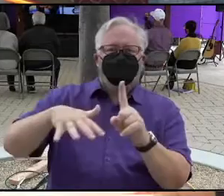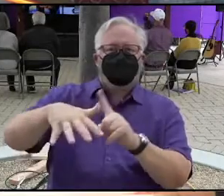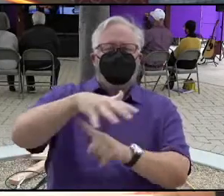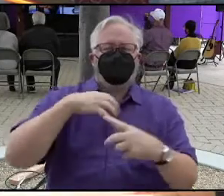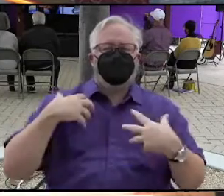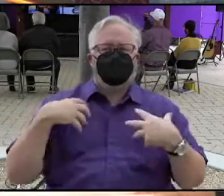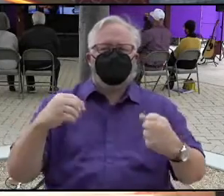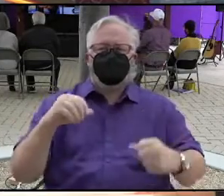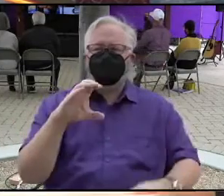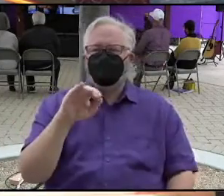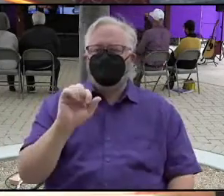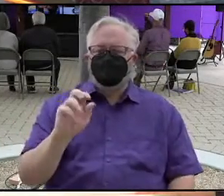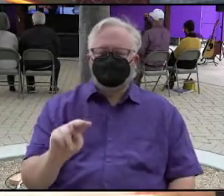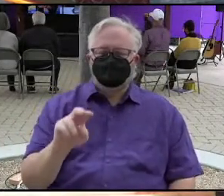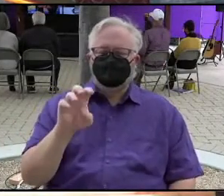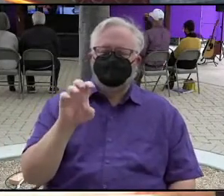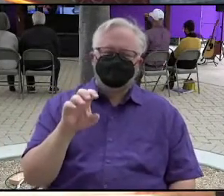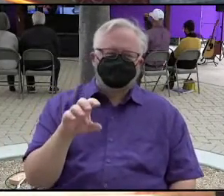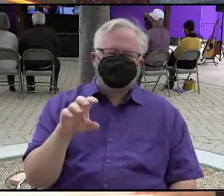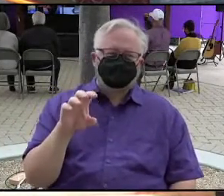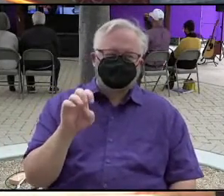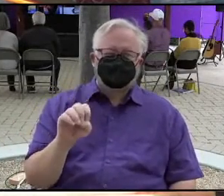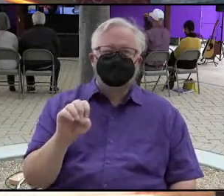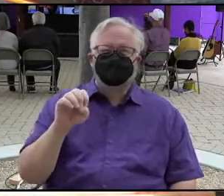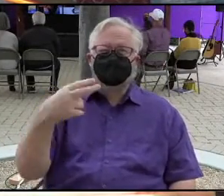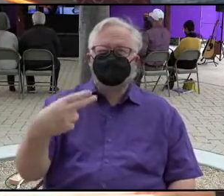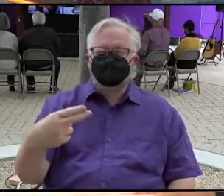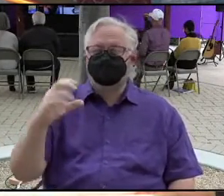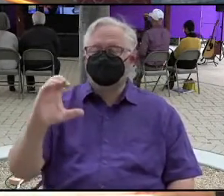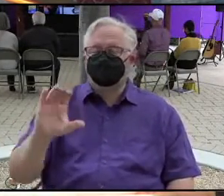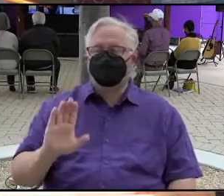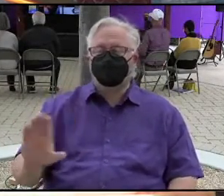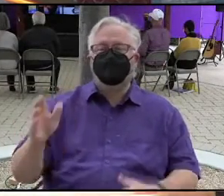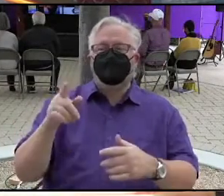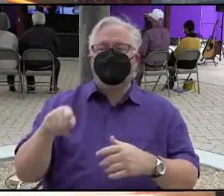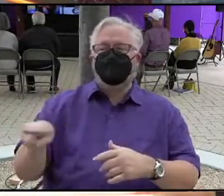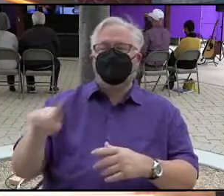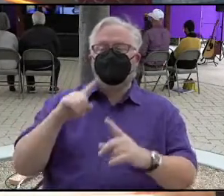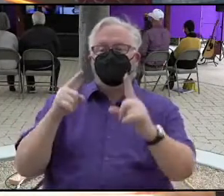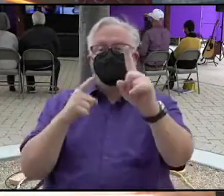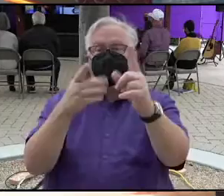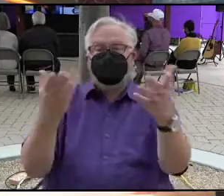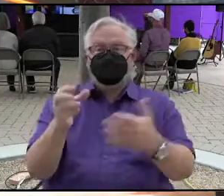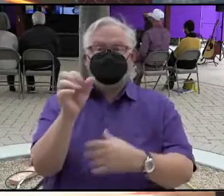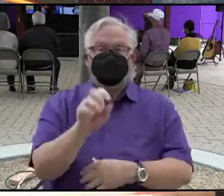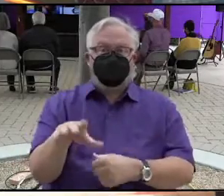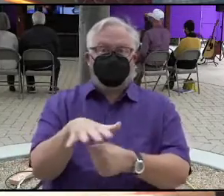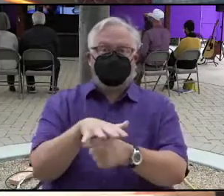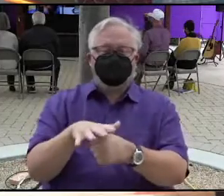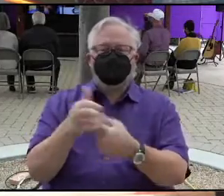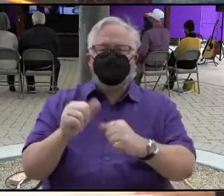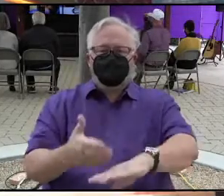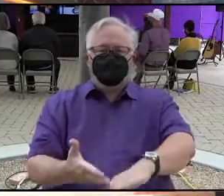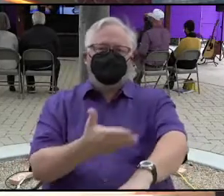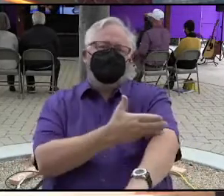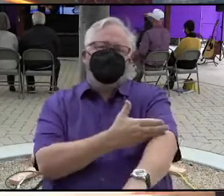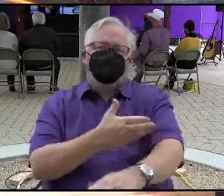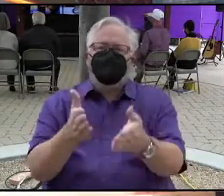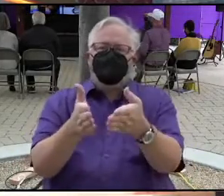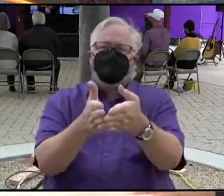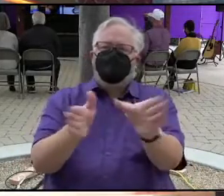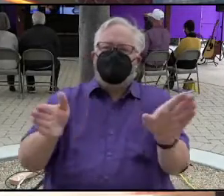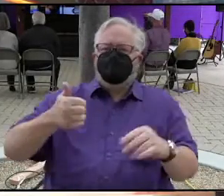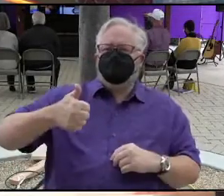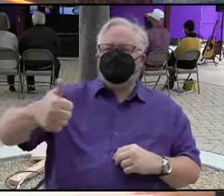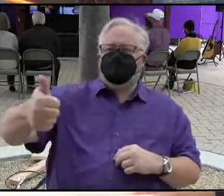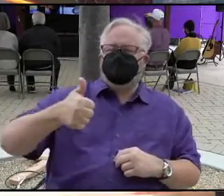of EHC's current campaigns is to improve public transit here in San Diego, in the region as well. As part of the San